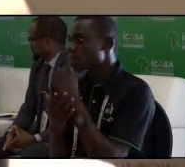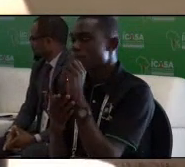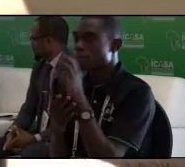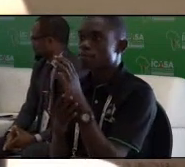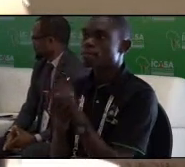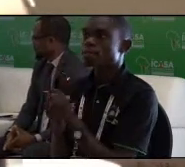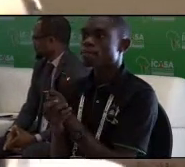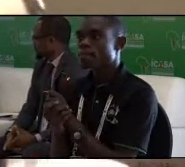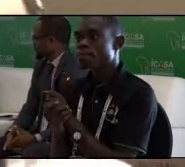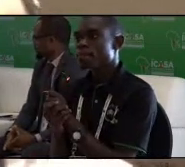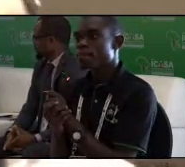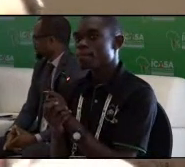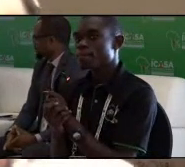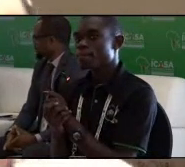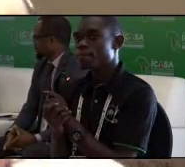Yeah, so